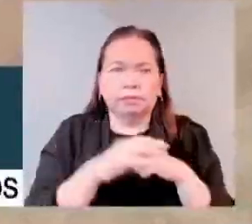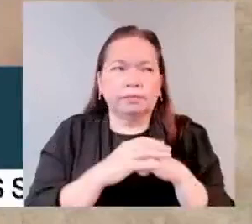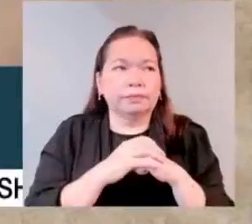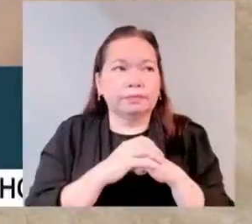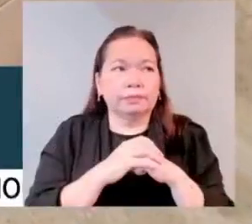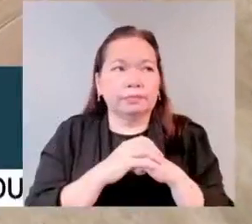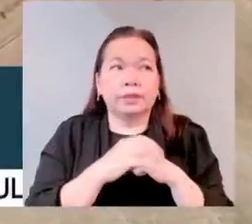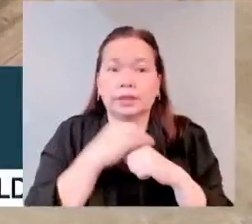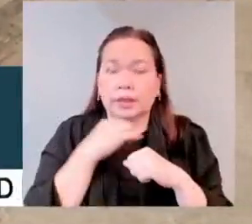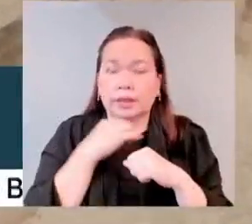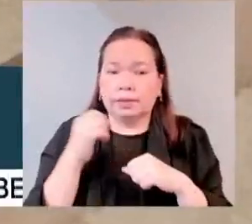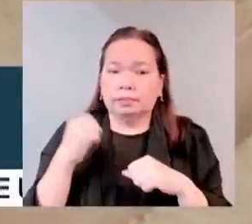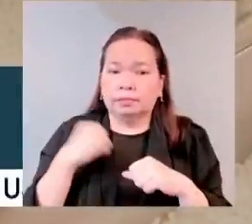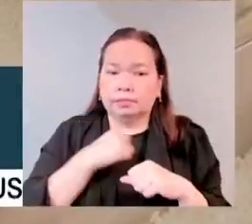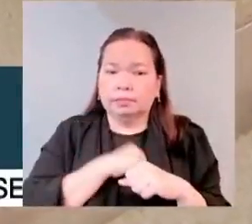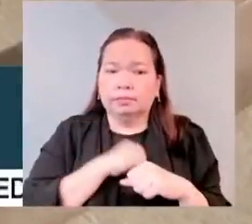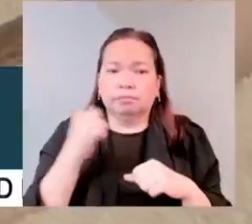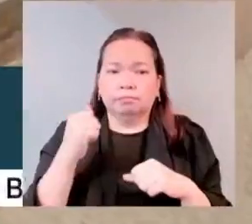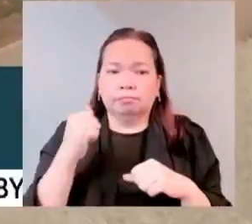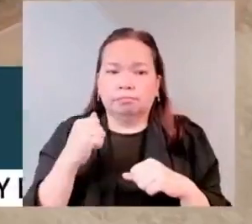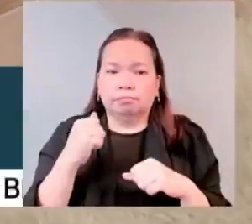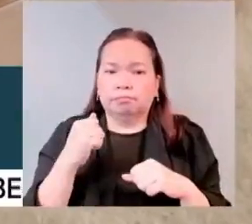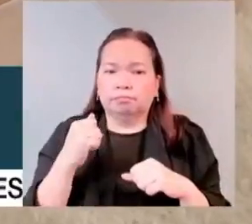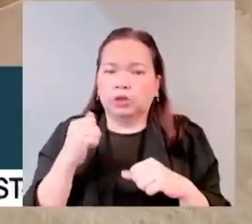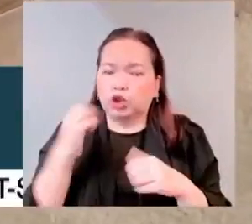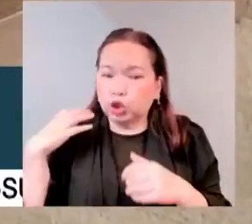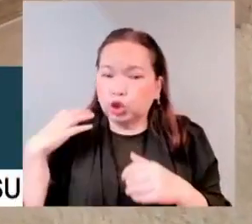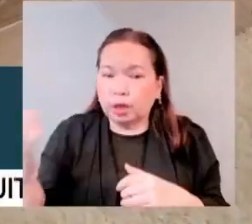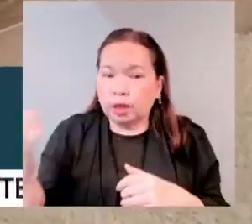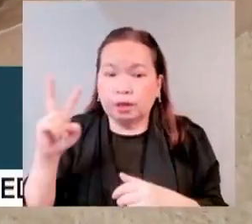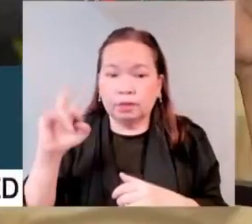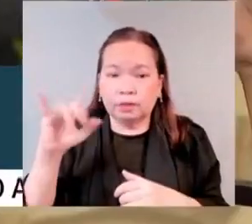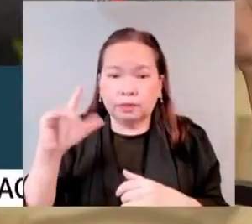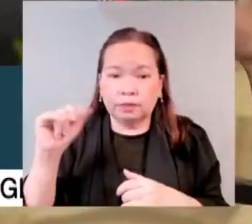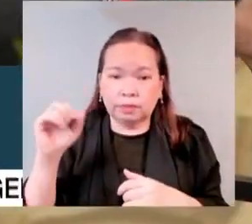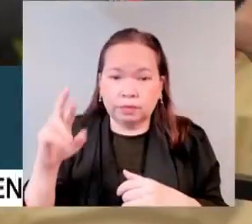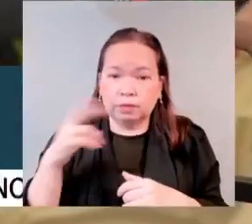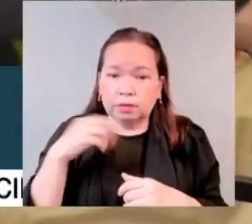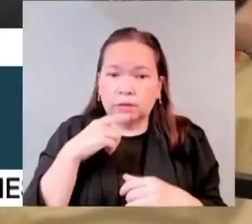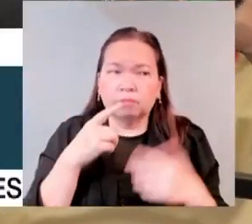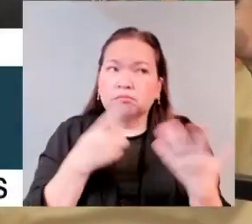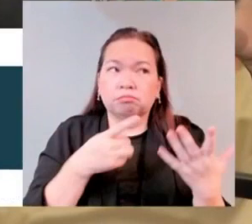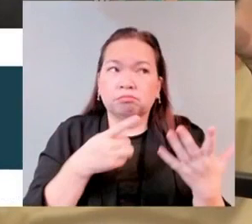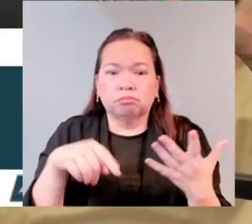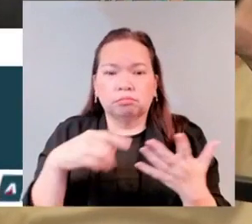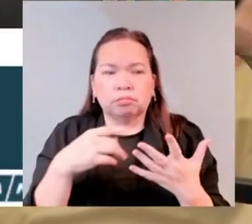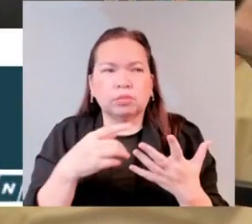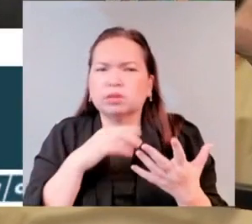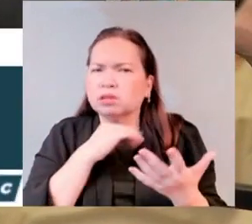cannot understand why rice prices have been going up. The rice farmer in Nueva Ecija